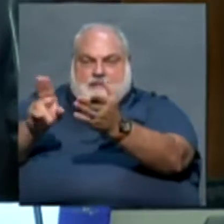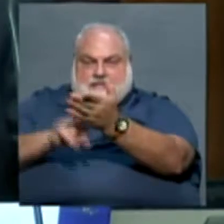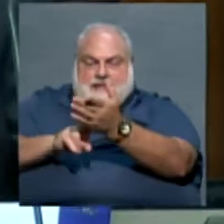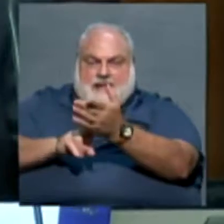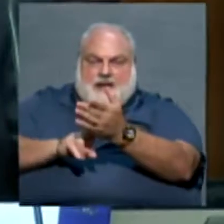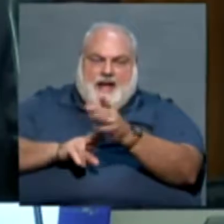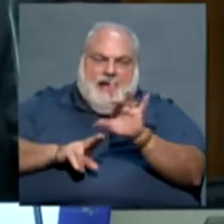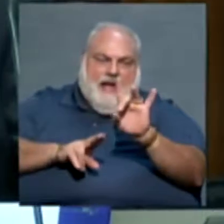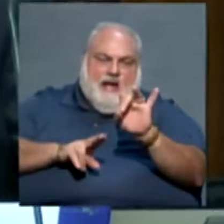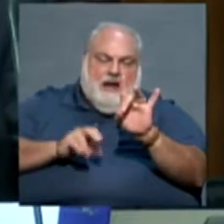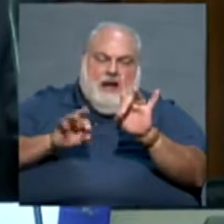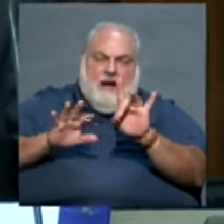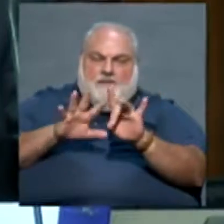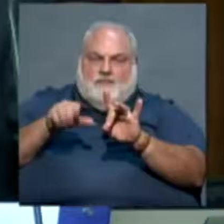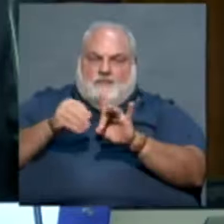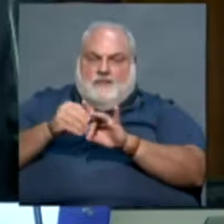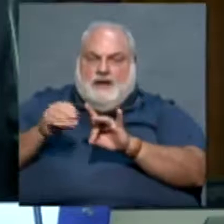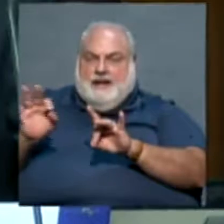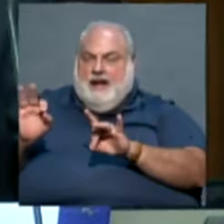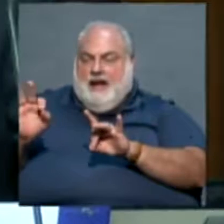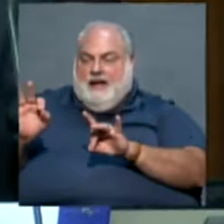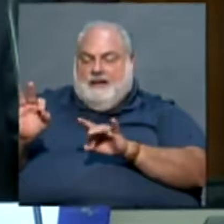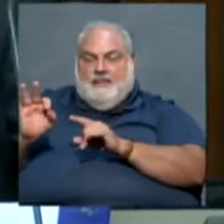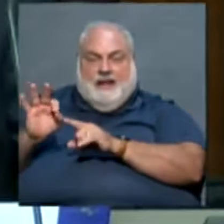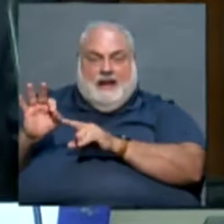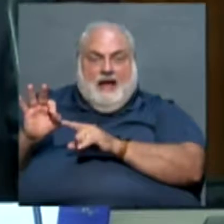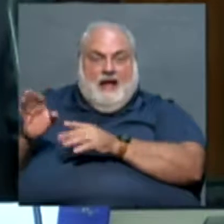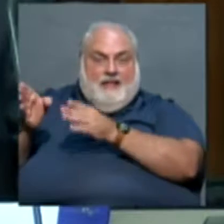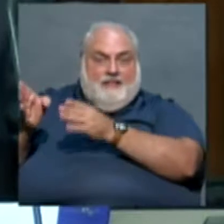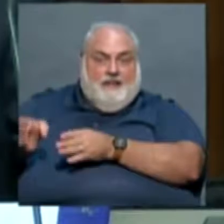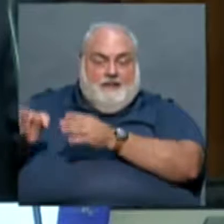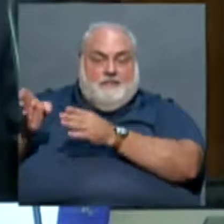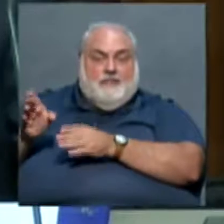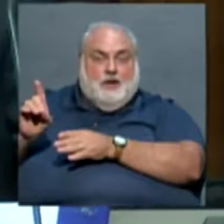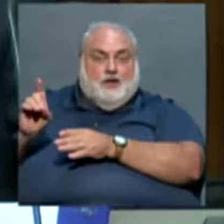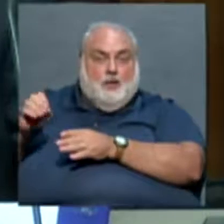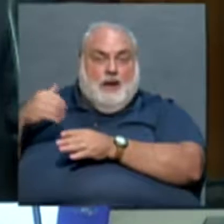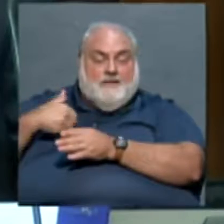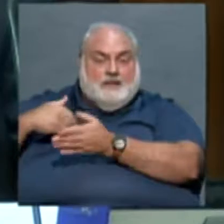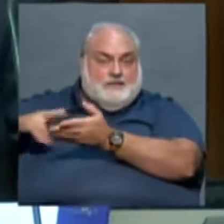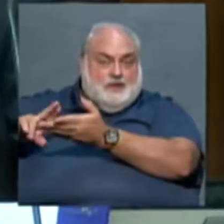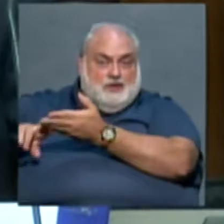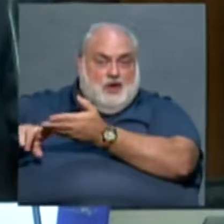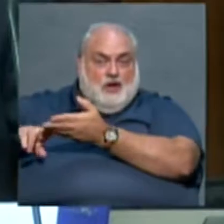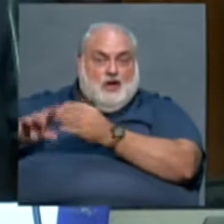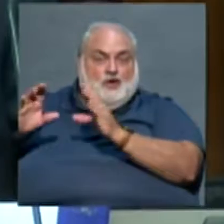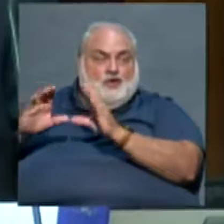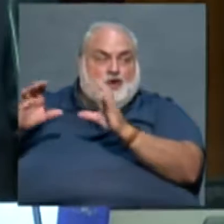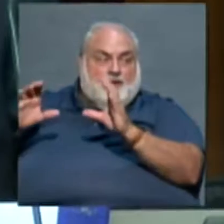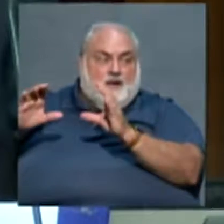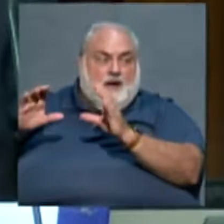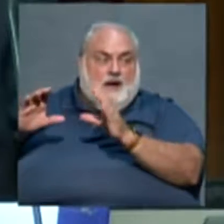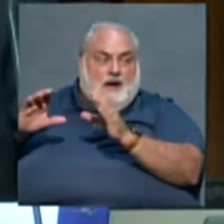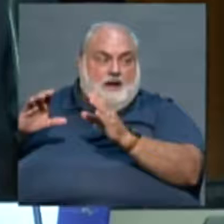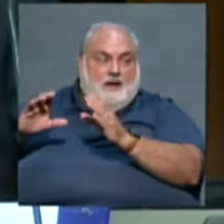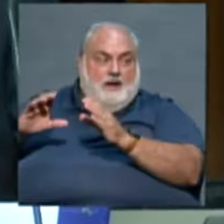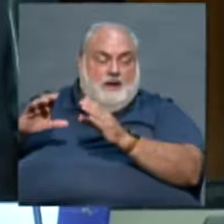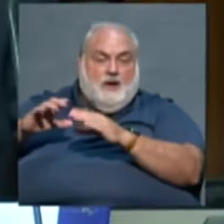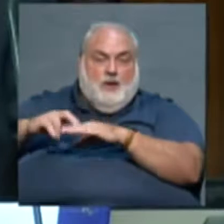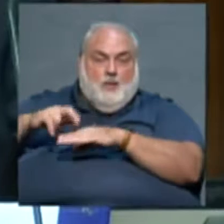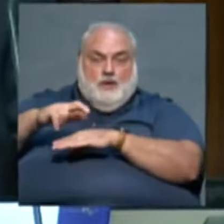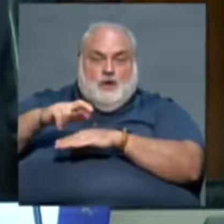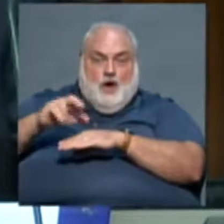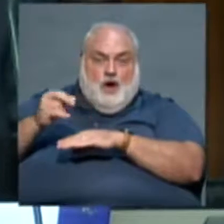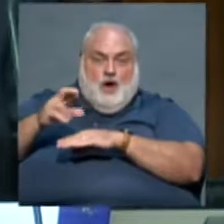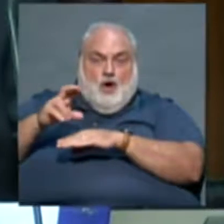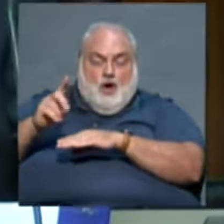of the 9. The ninth one, they do have a signature on a certified return card